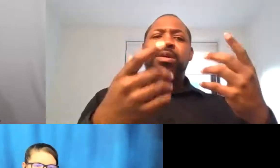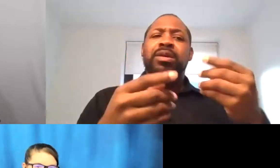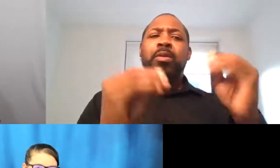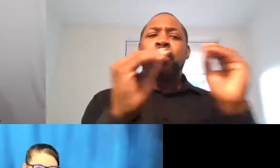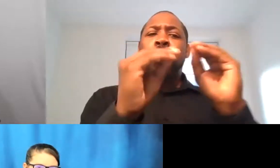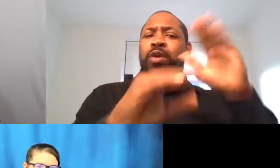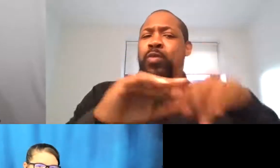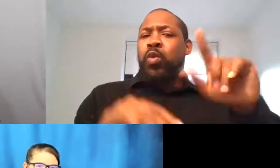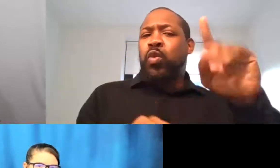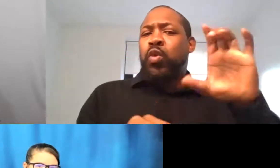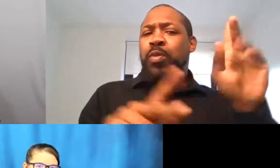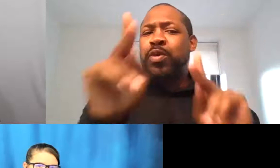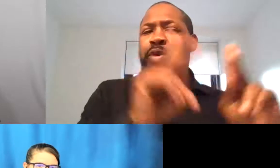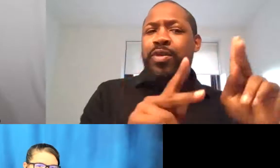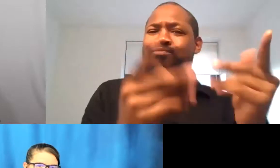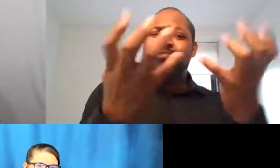low turnout,